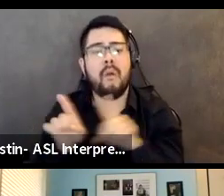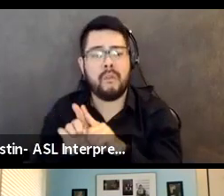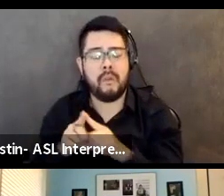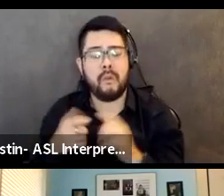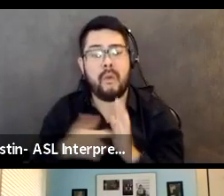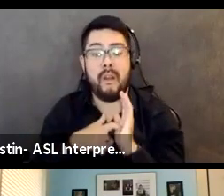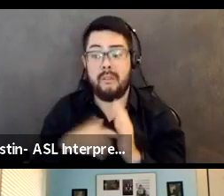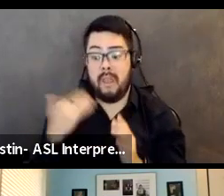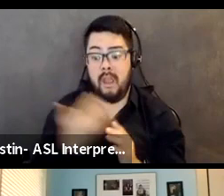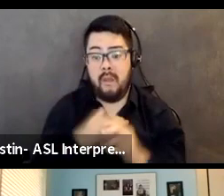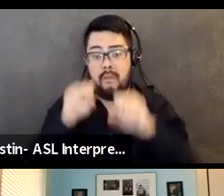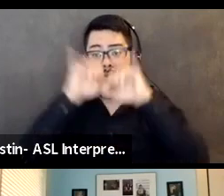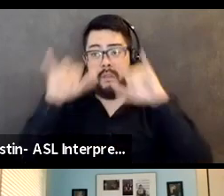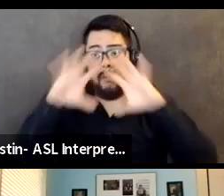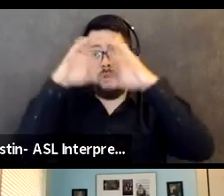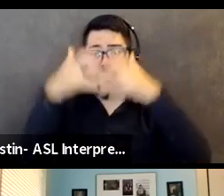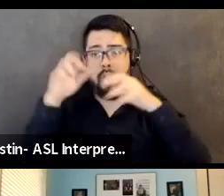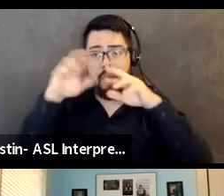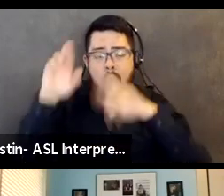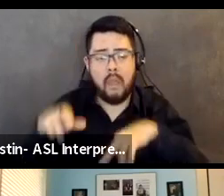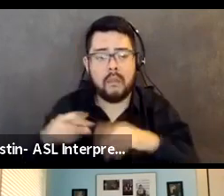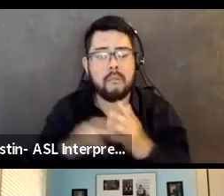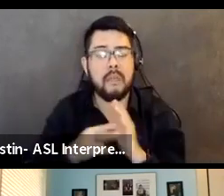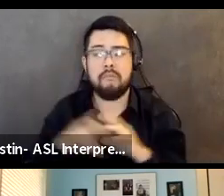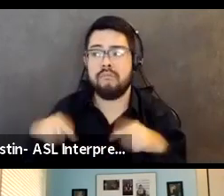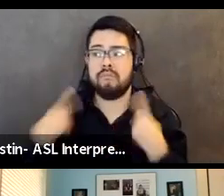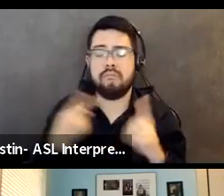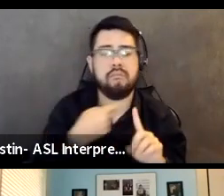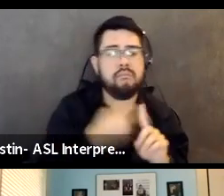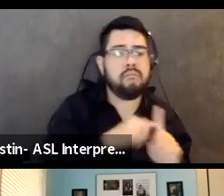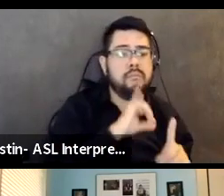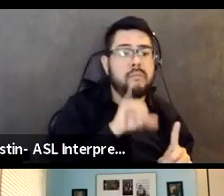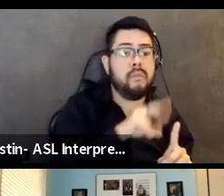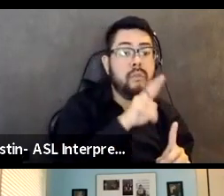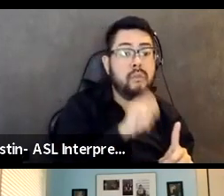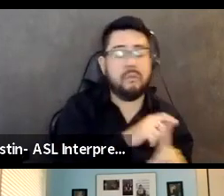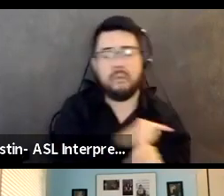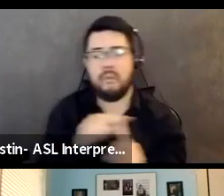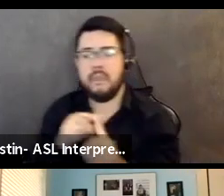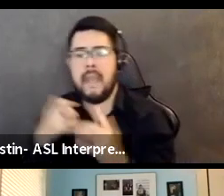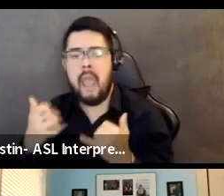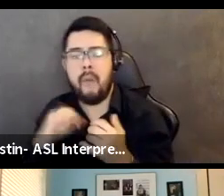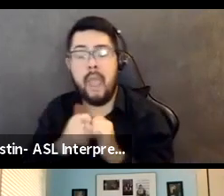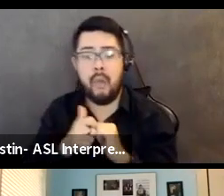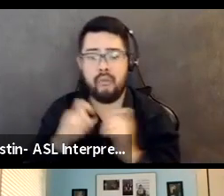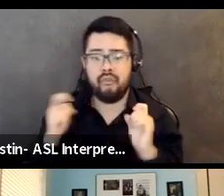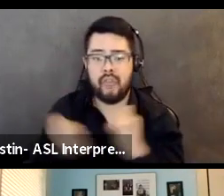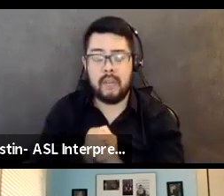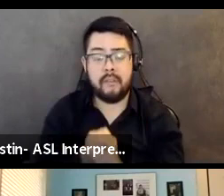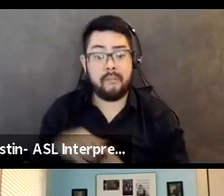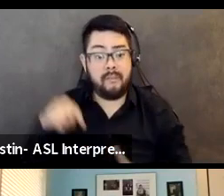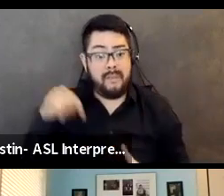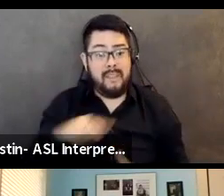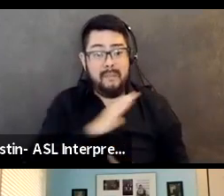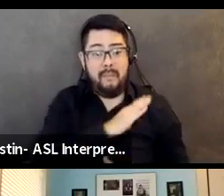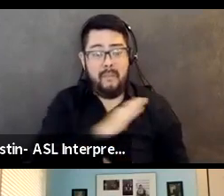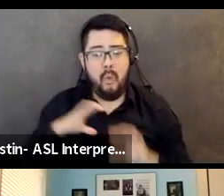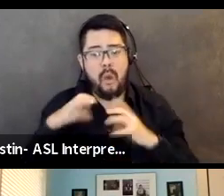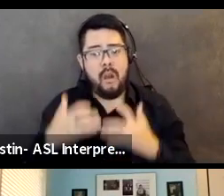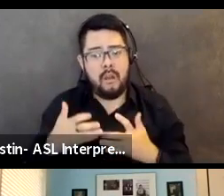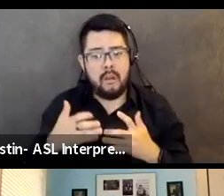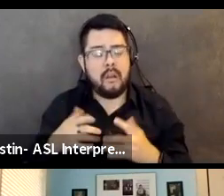responsibility what has changed since june the decision of this body can change we cannot wait more